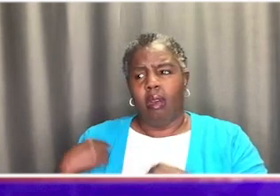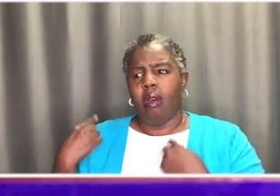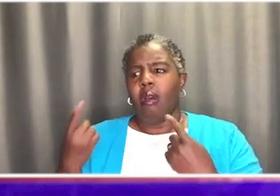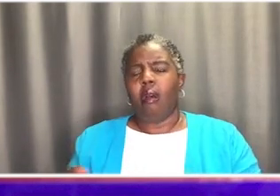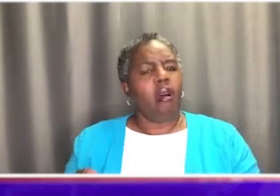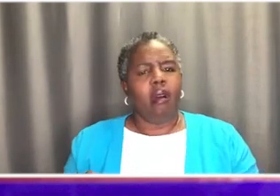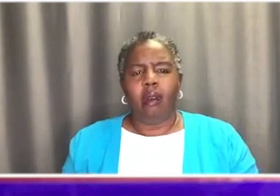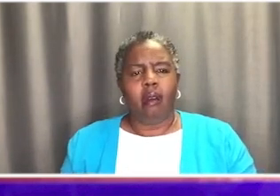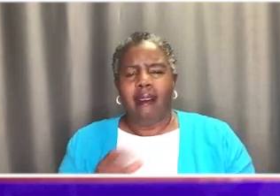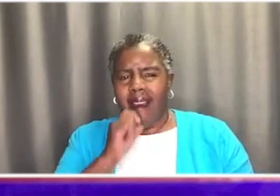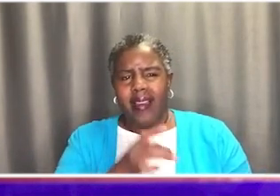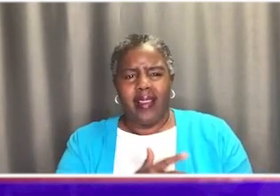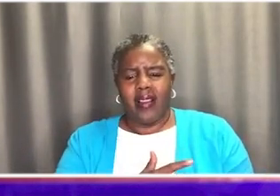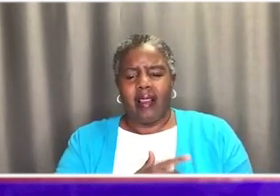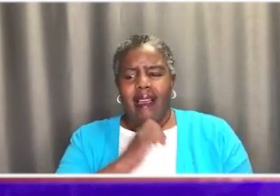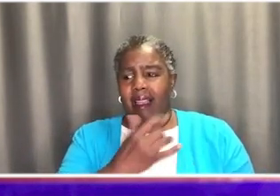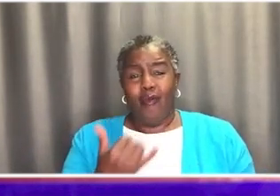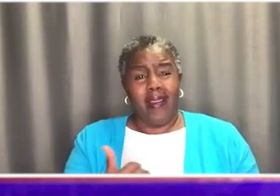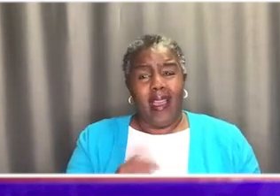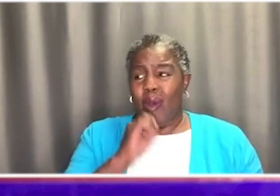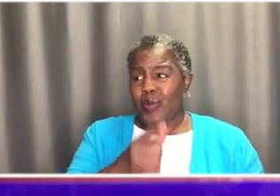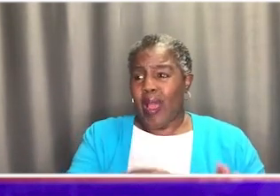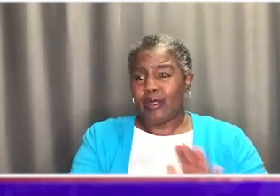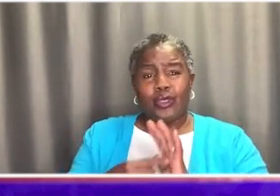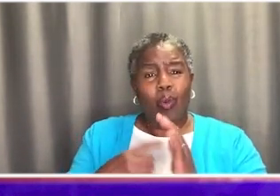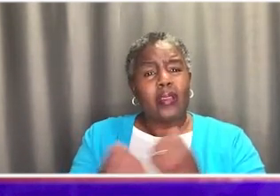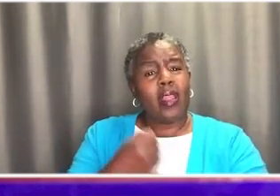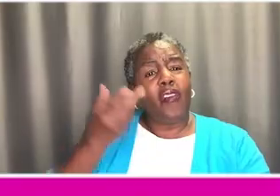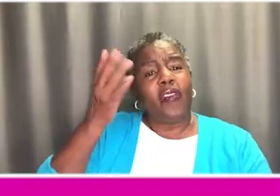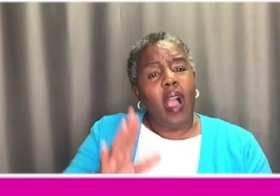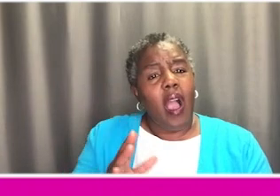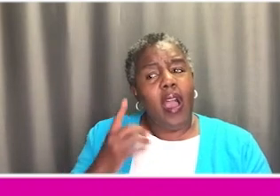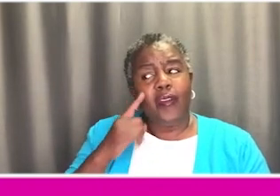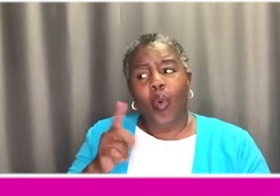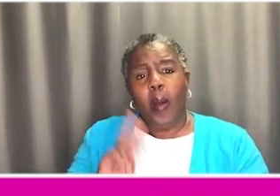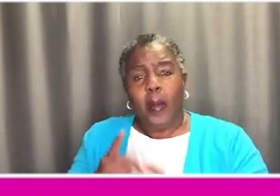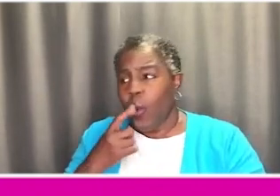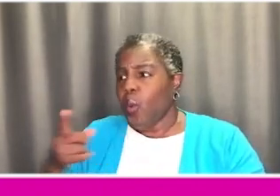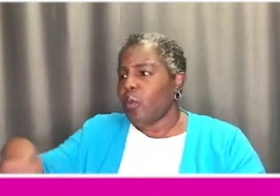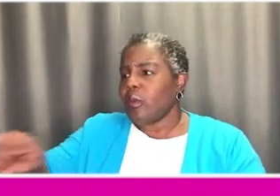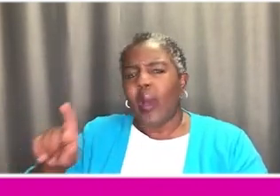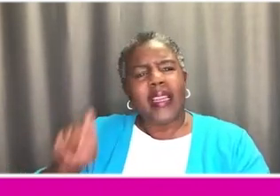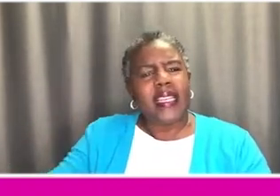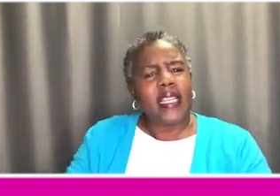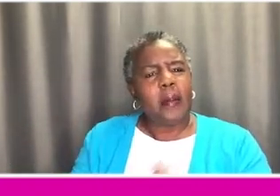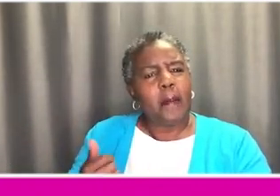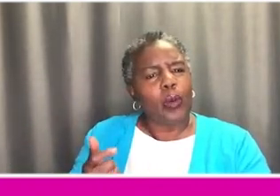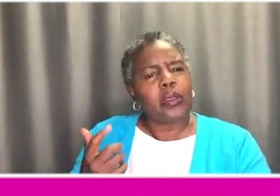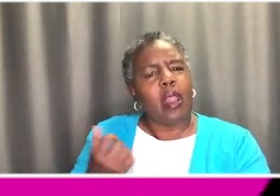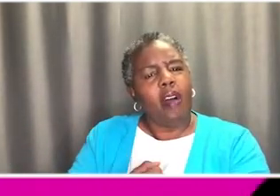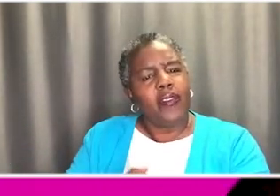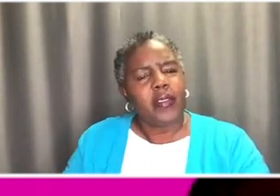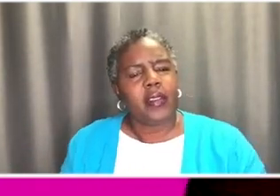no longer are showing the love of God to people who need it the most. And